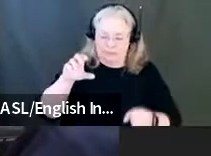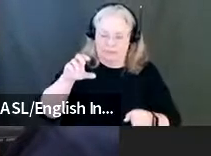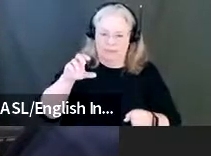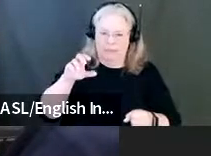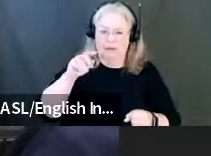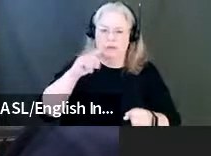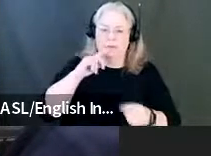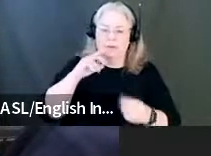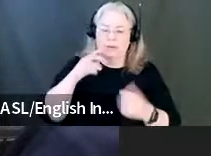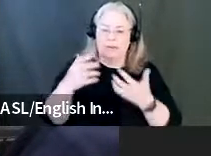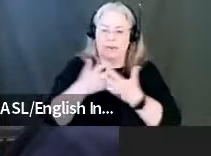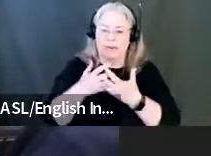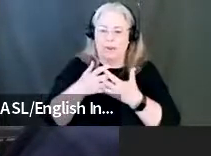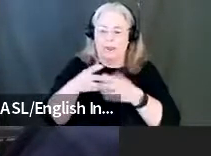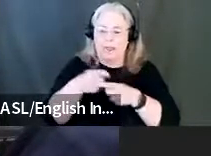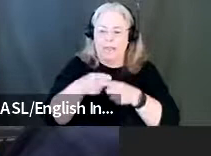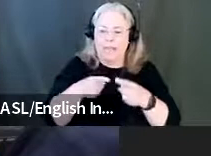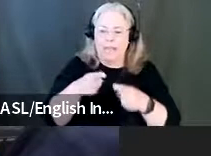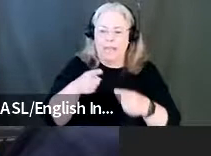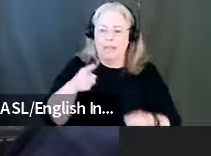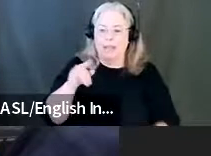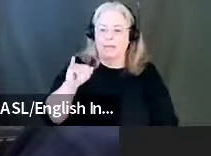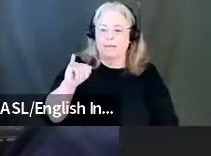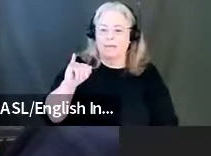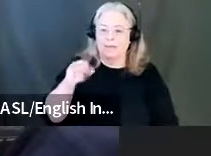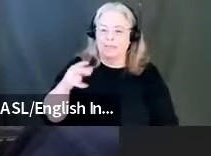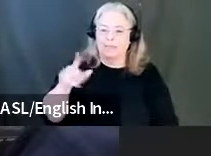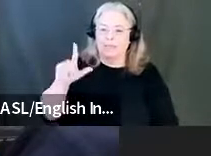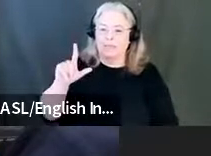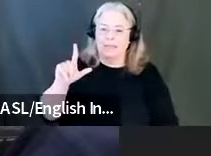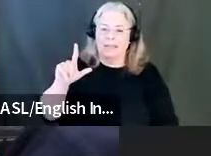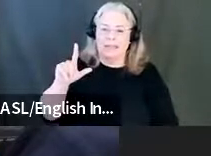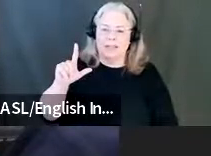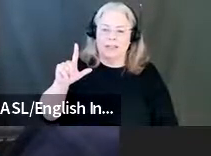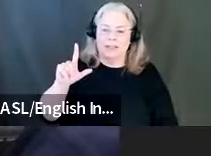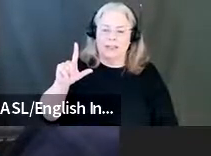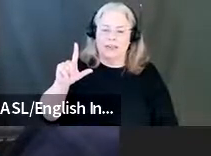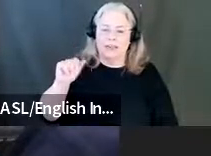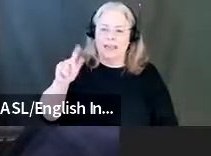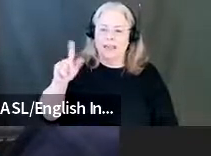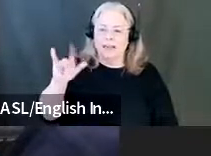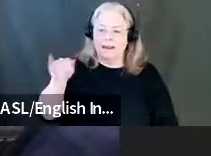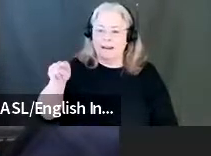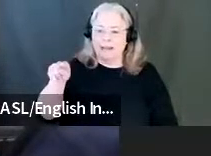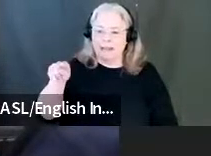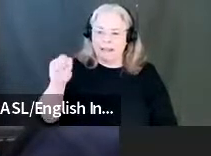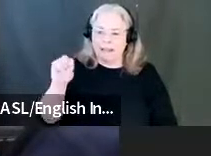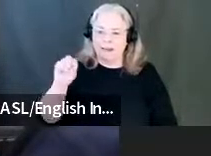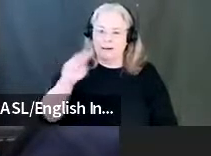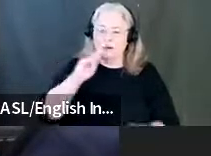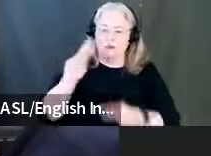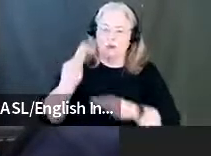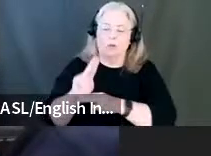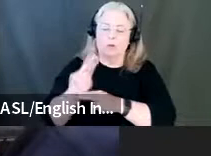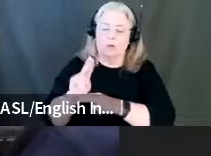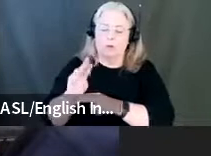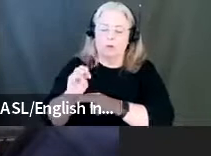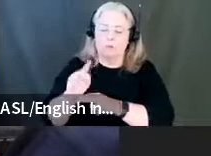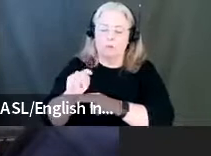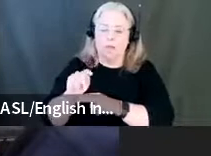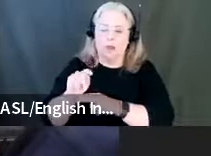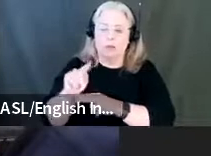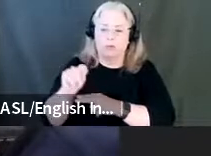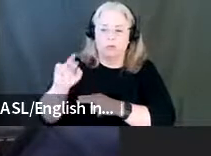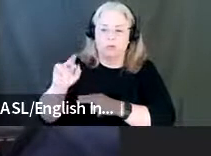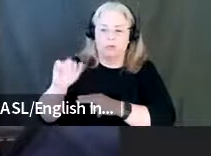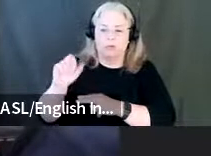I've combined 1/2 inch lock line with 3/4 inch PVC pipe. And then I made a U-mount track that this whole